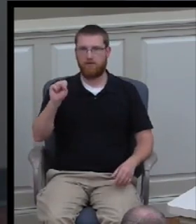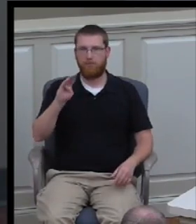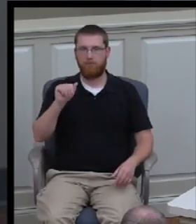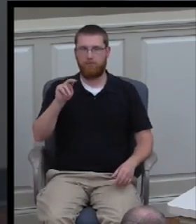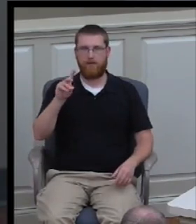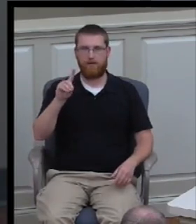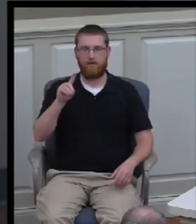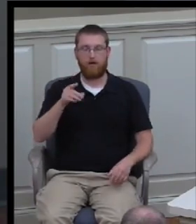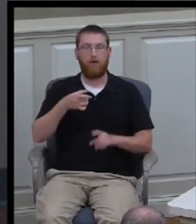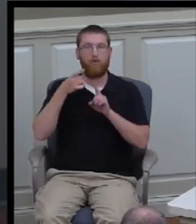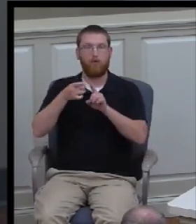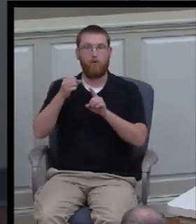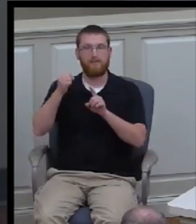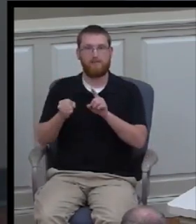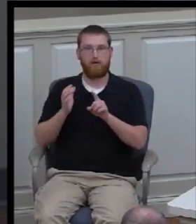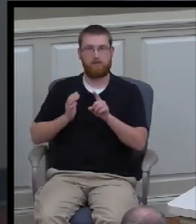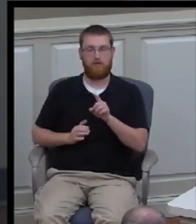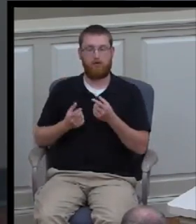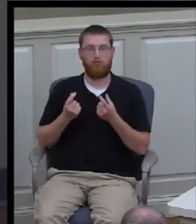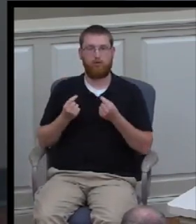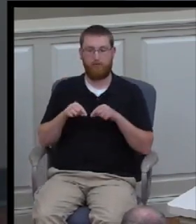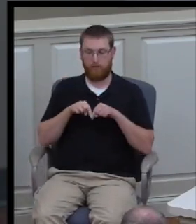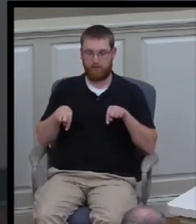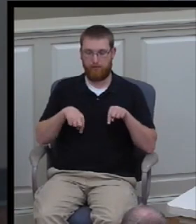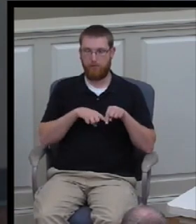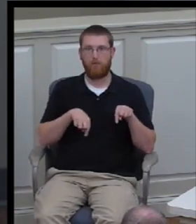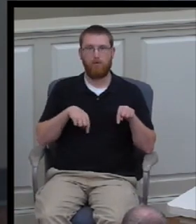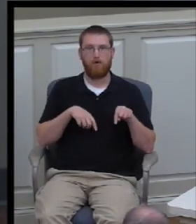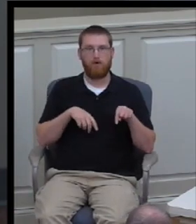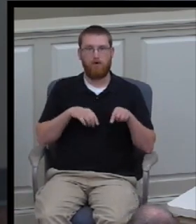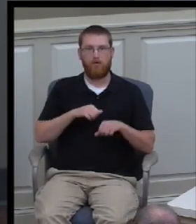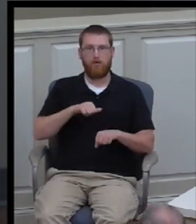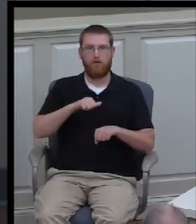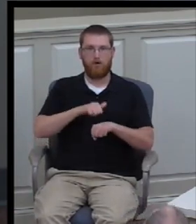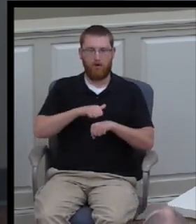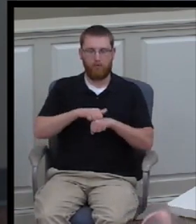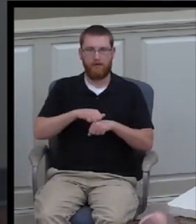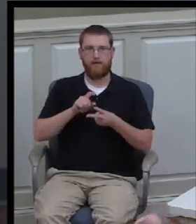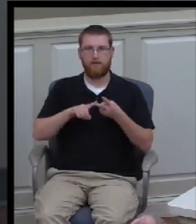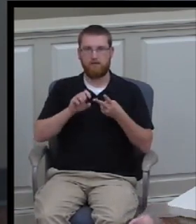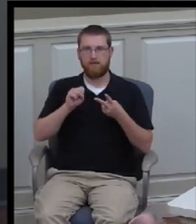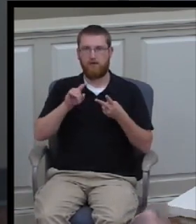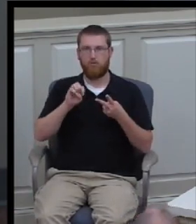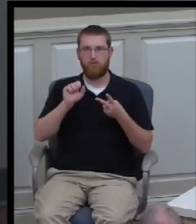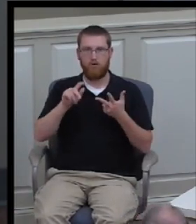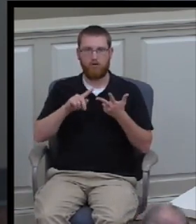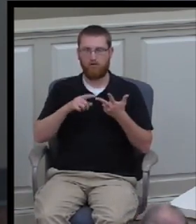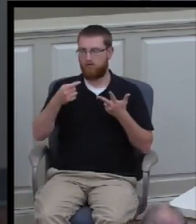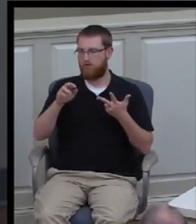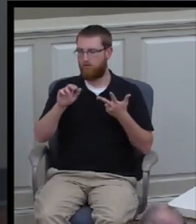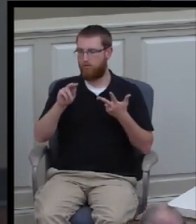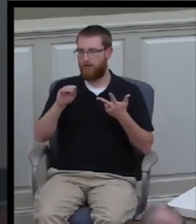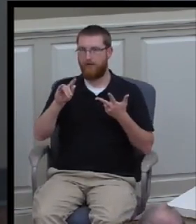goal for the south side then is they were going to have the concrete sidewalk, concrete verge, the granite, and the